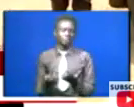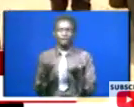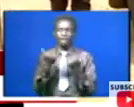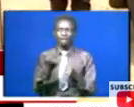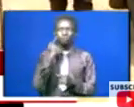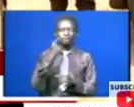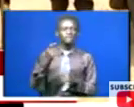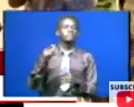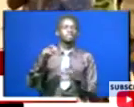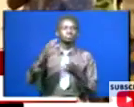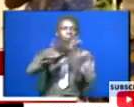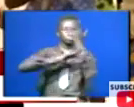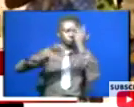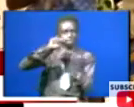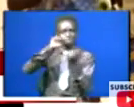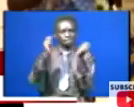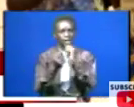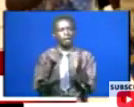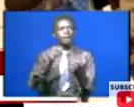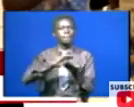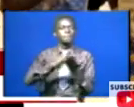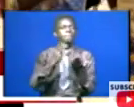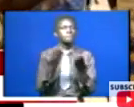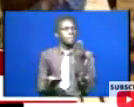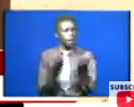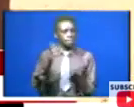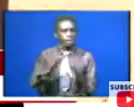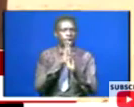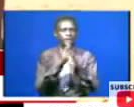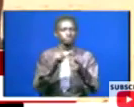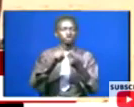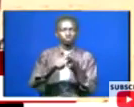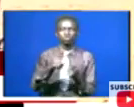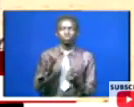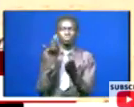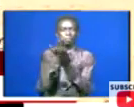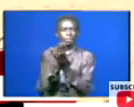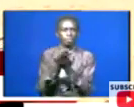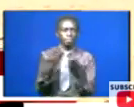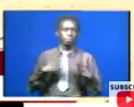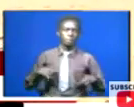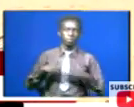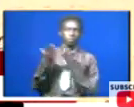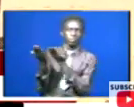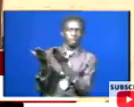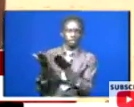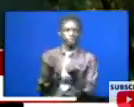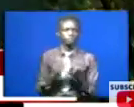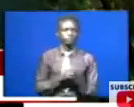might be the answer to the plight of the people here. Judith Akolo, Prime Edition.